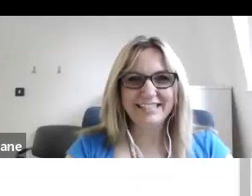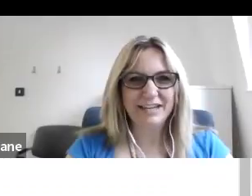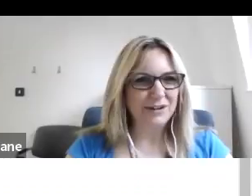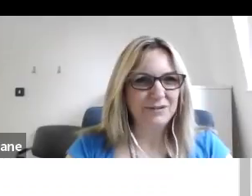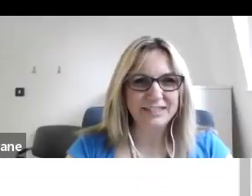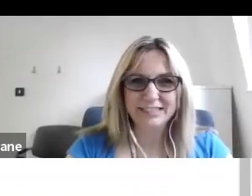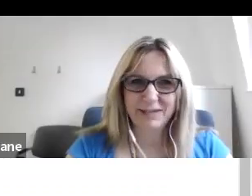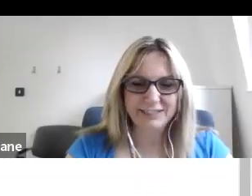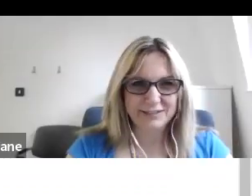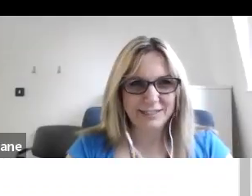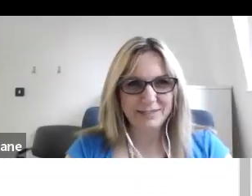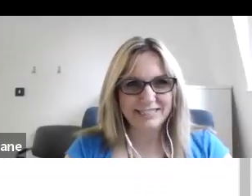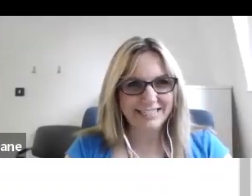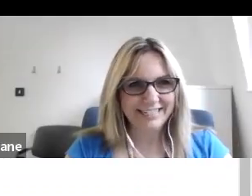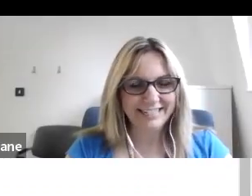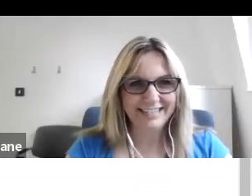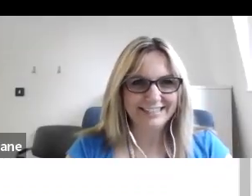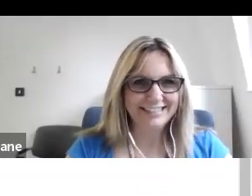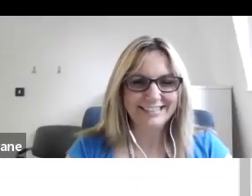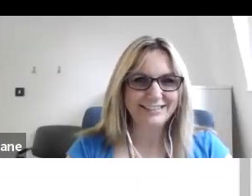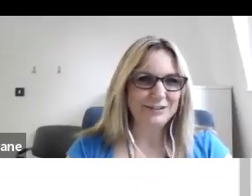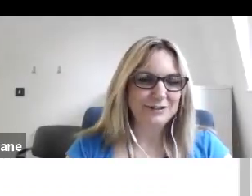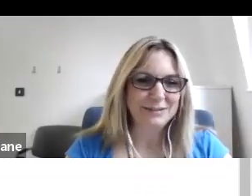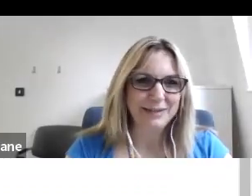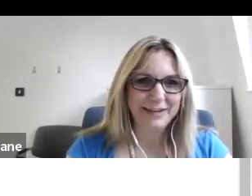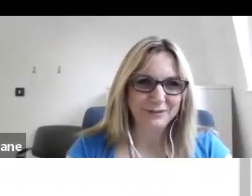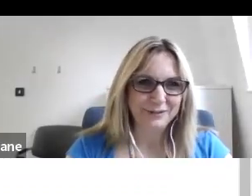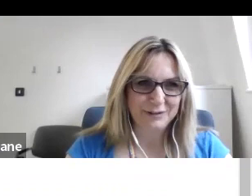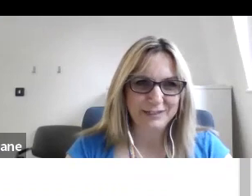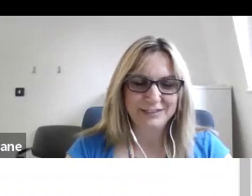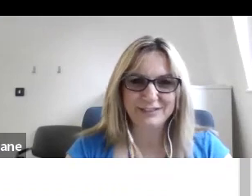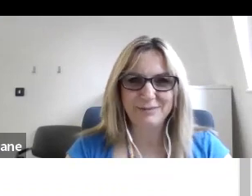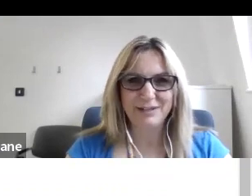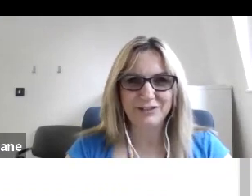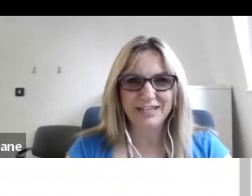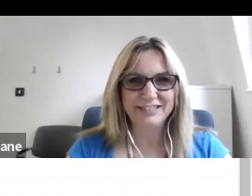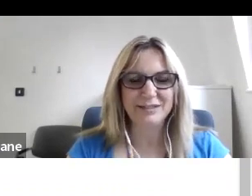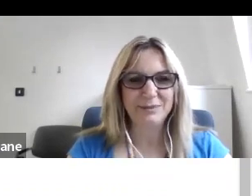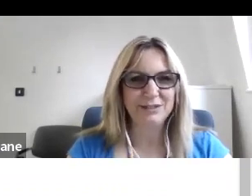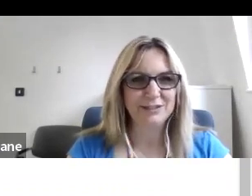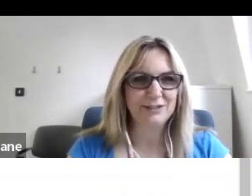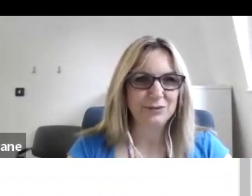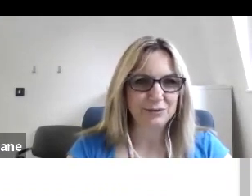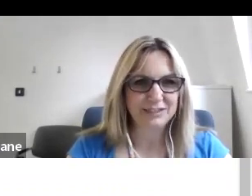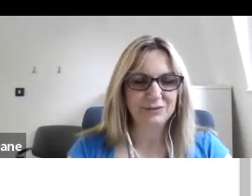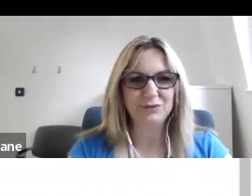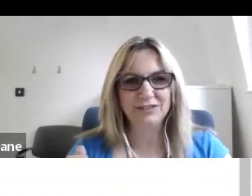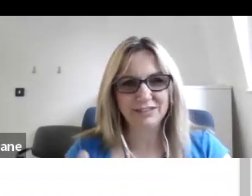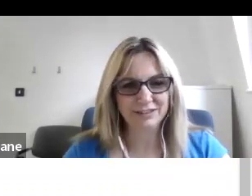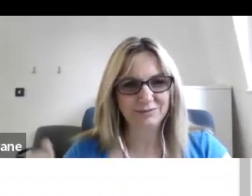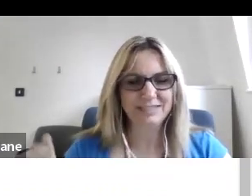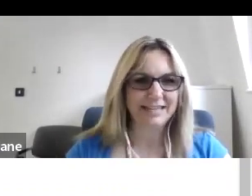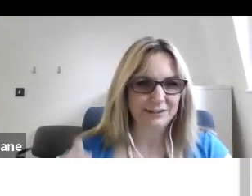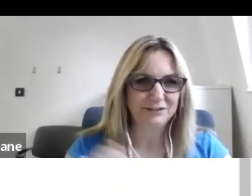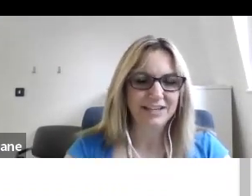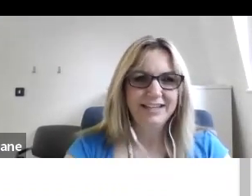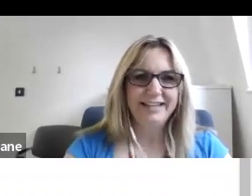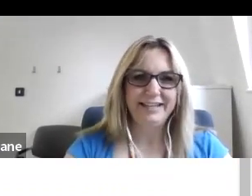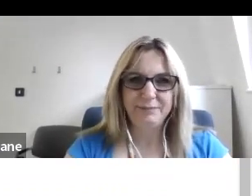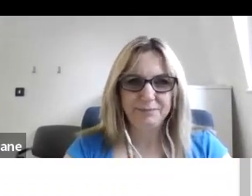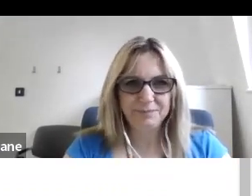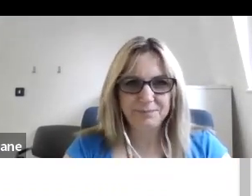Yeah, everything's based on CBT, and cognitive behavioural therapy is just about changing the person's thoughts in order to